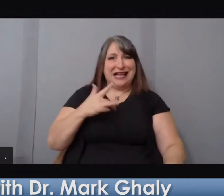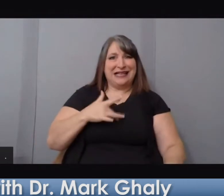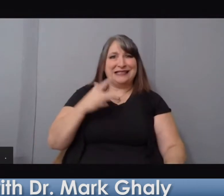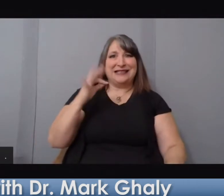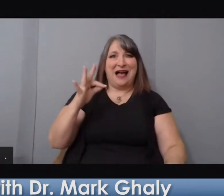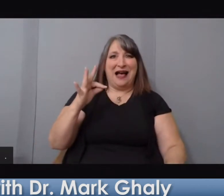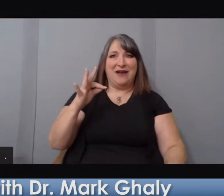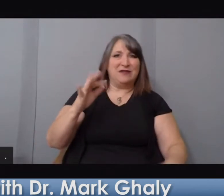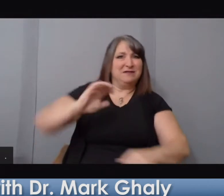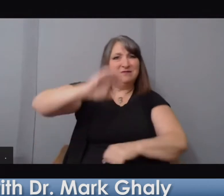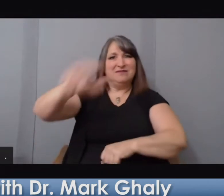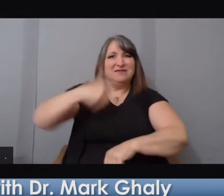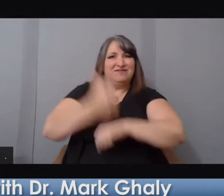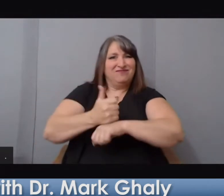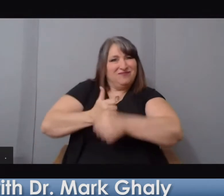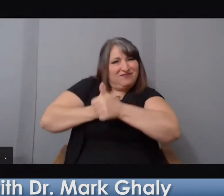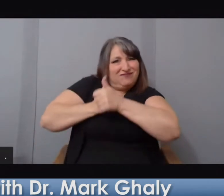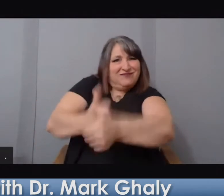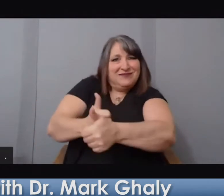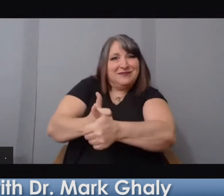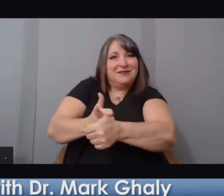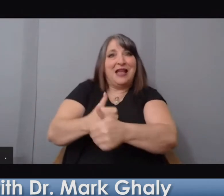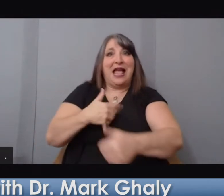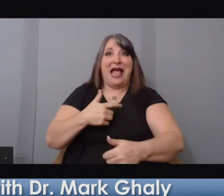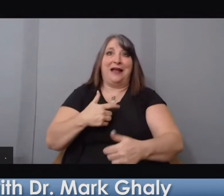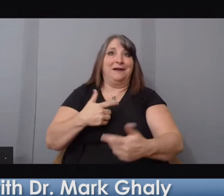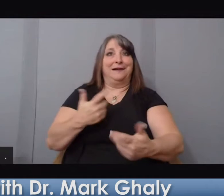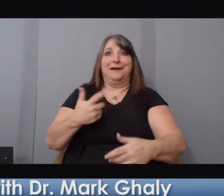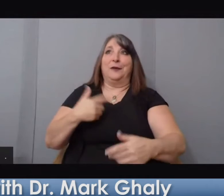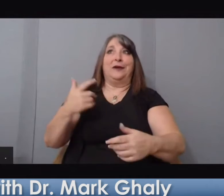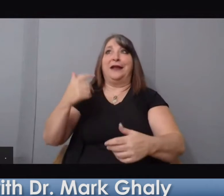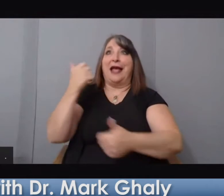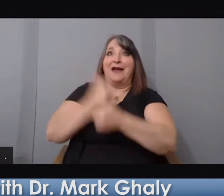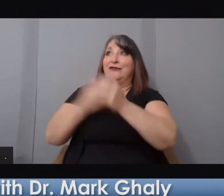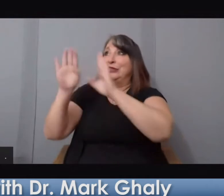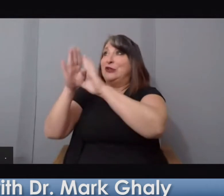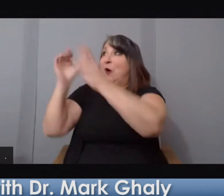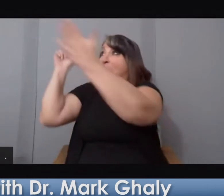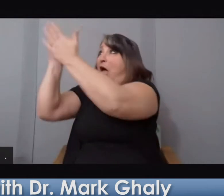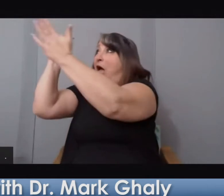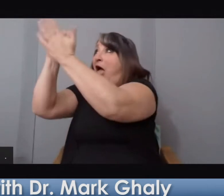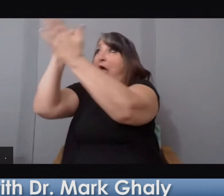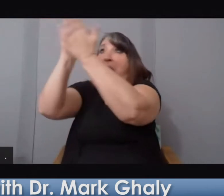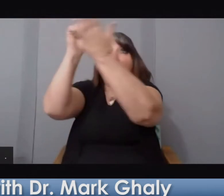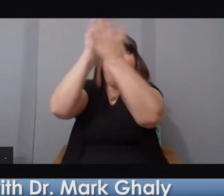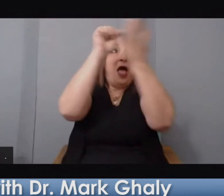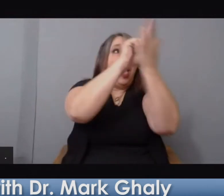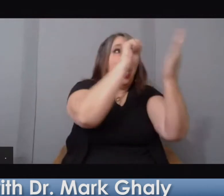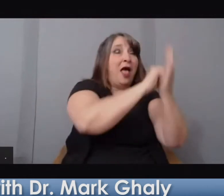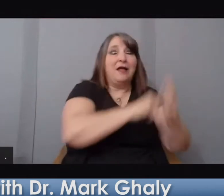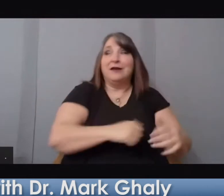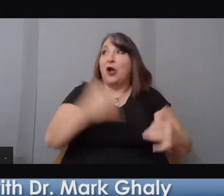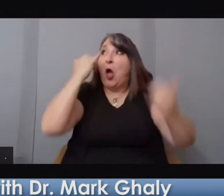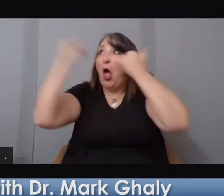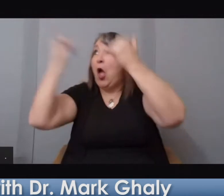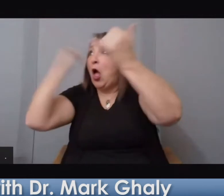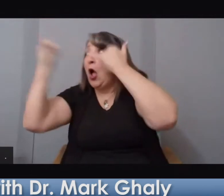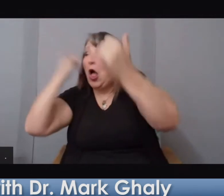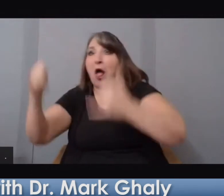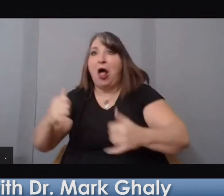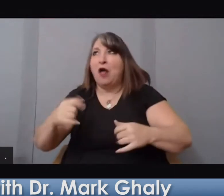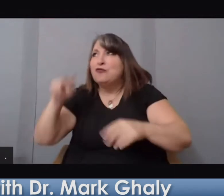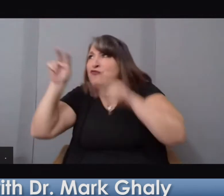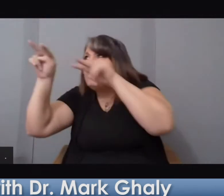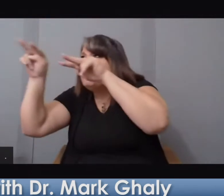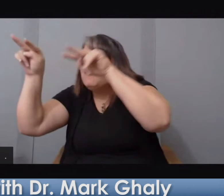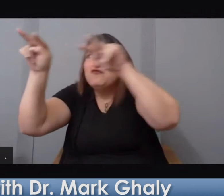ability to, knock on every door, pick up every phone. Hard to do in any state, certainly hard to do in a